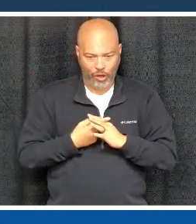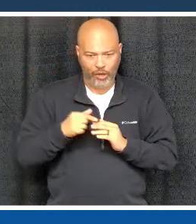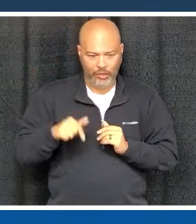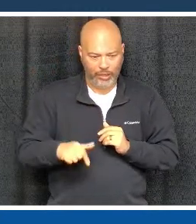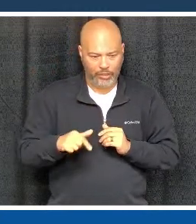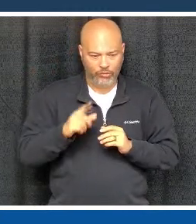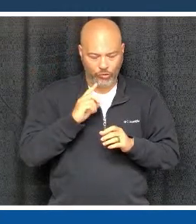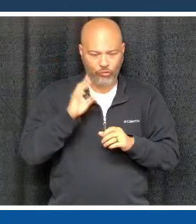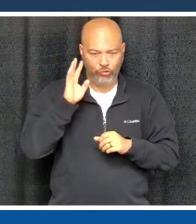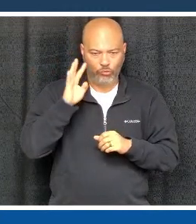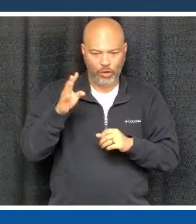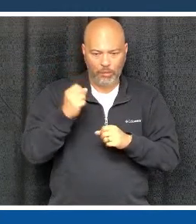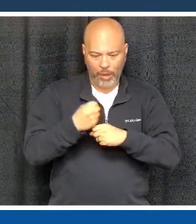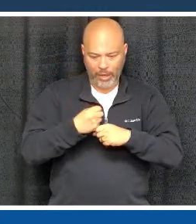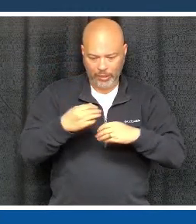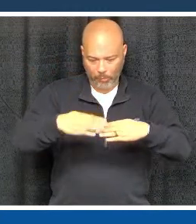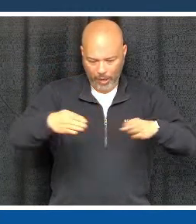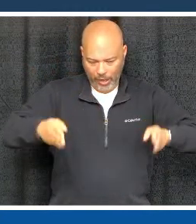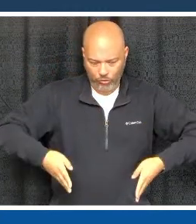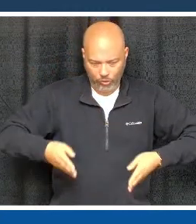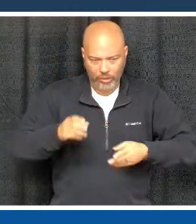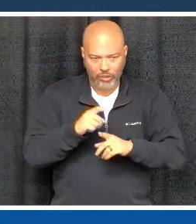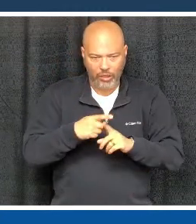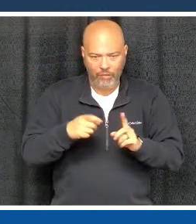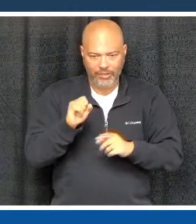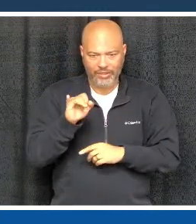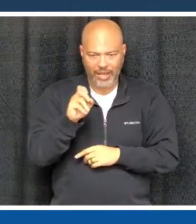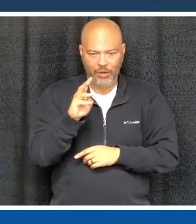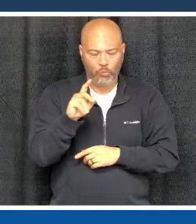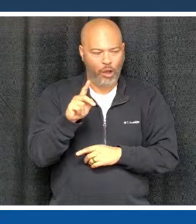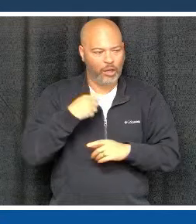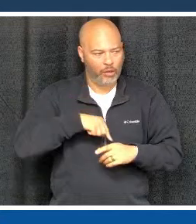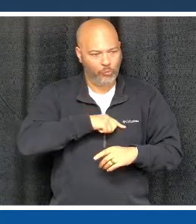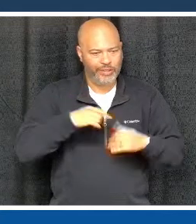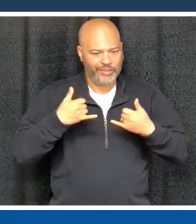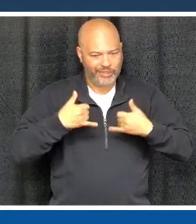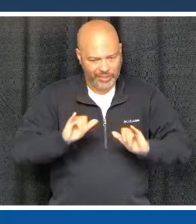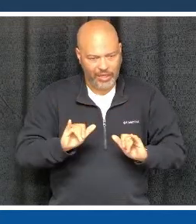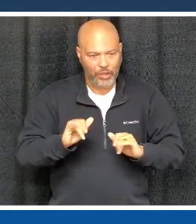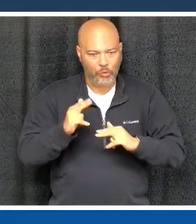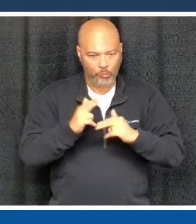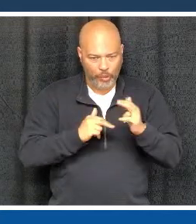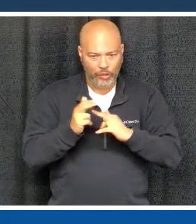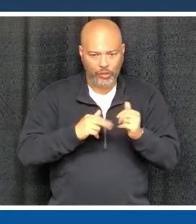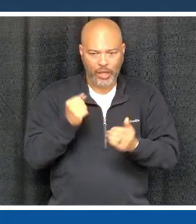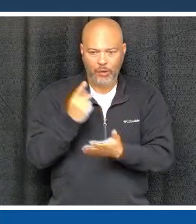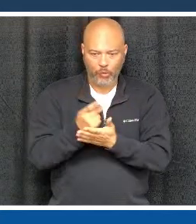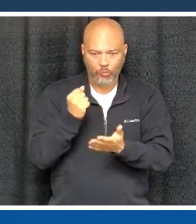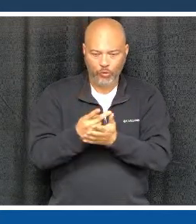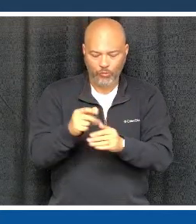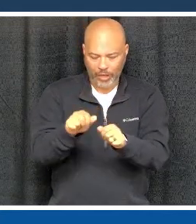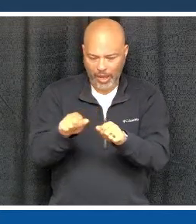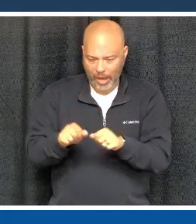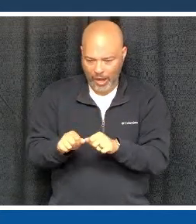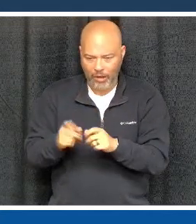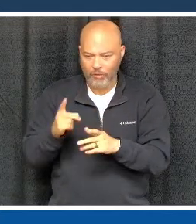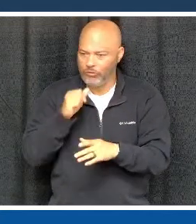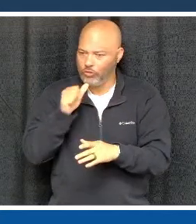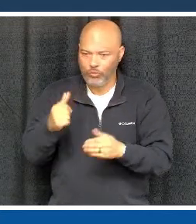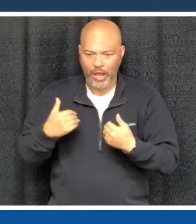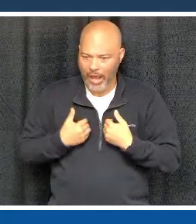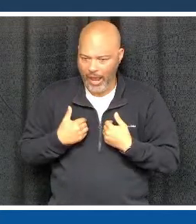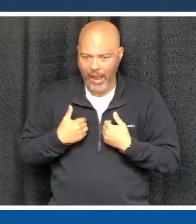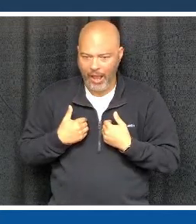was to create the boundaries of the sidewalks. And we are still building and approving communities that do not